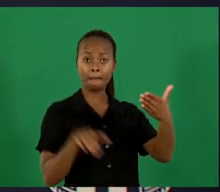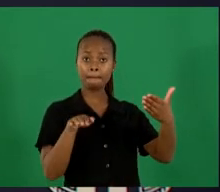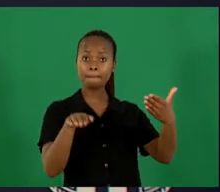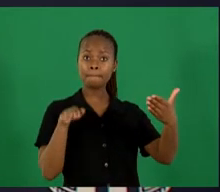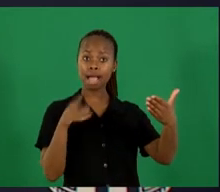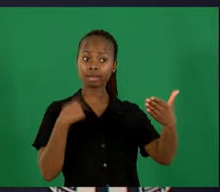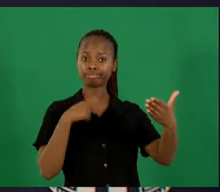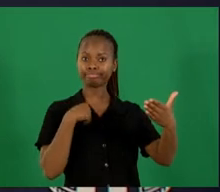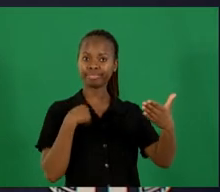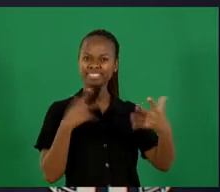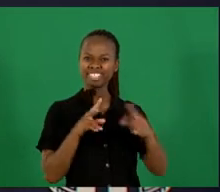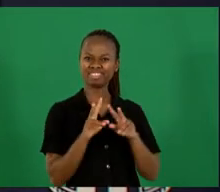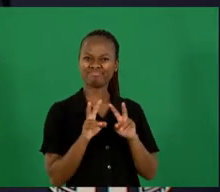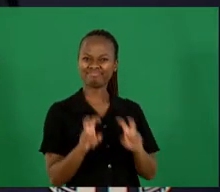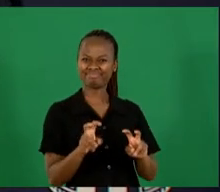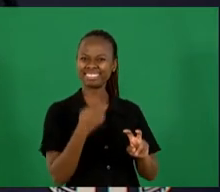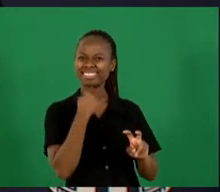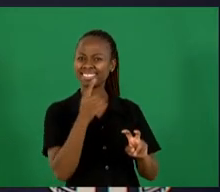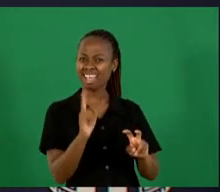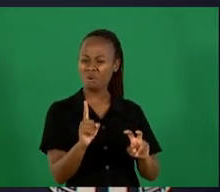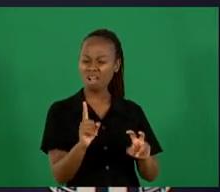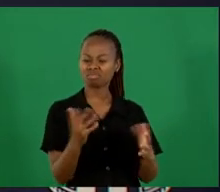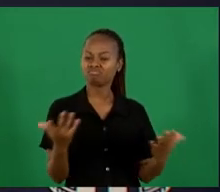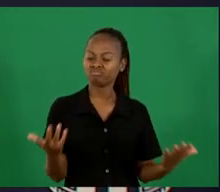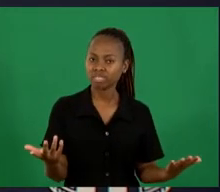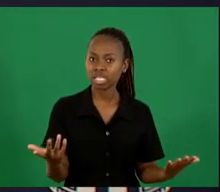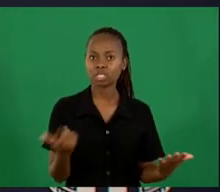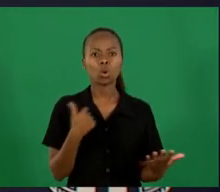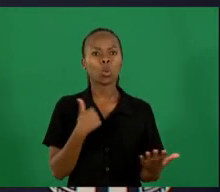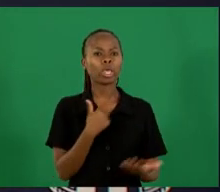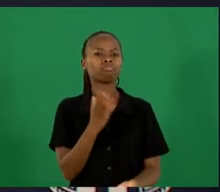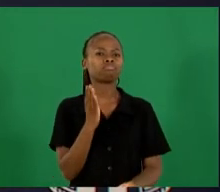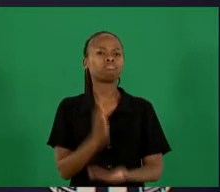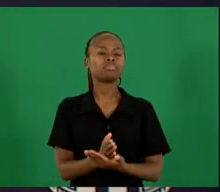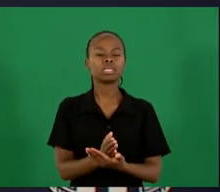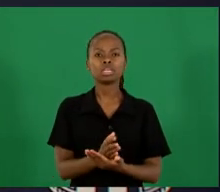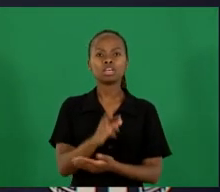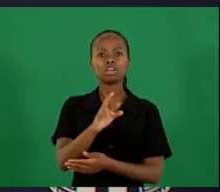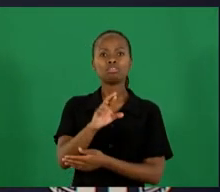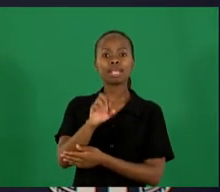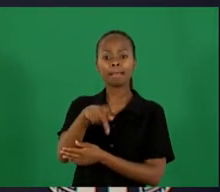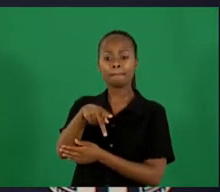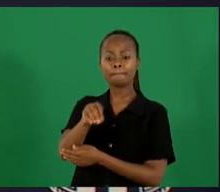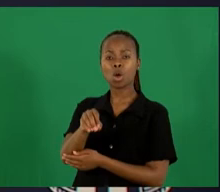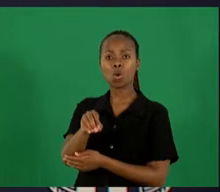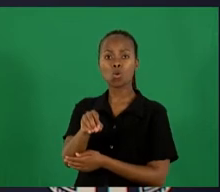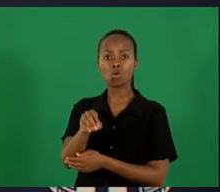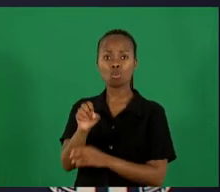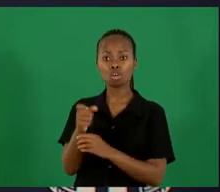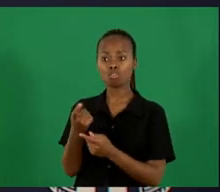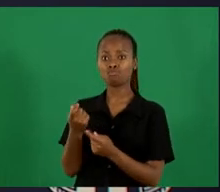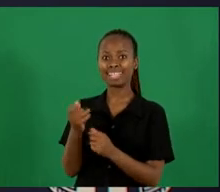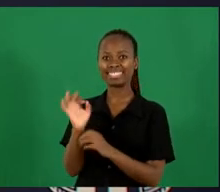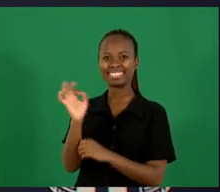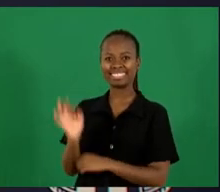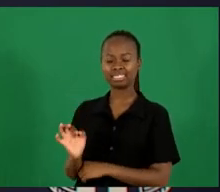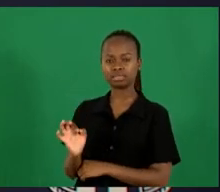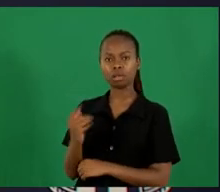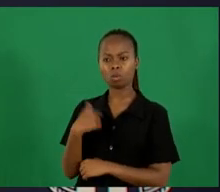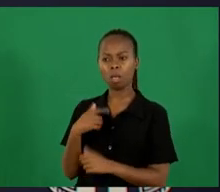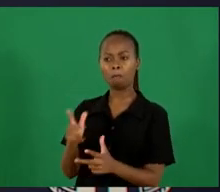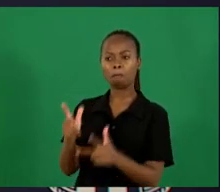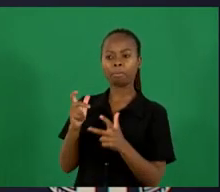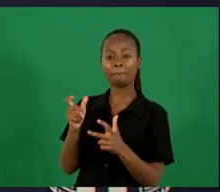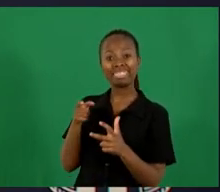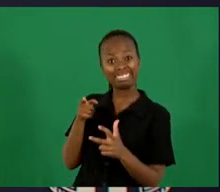model. As usual, the repo rate projection from the quarterly projection model remains a broad policy